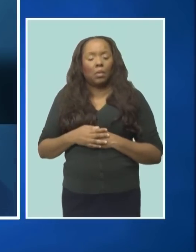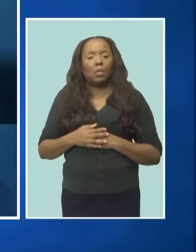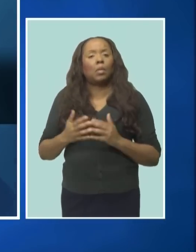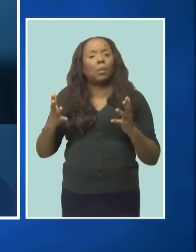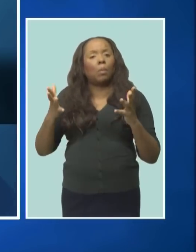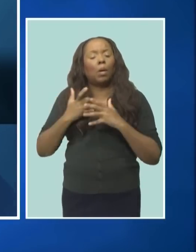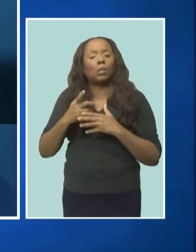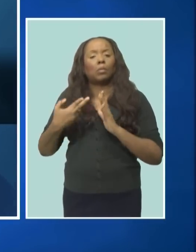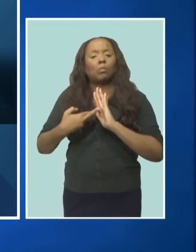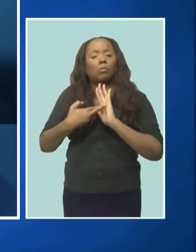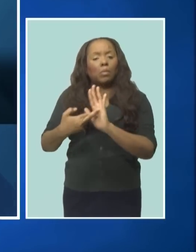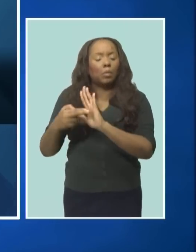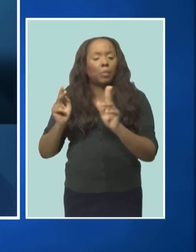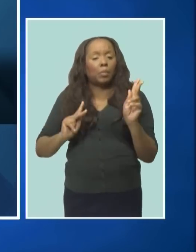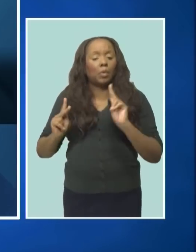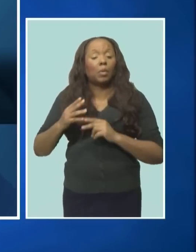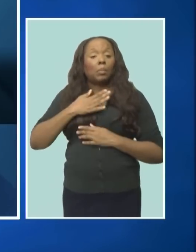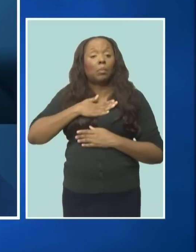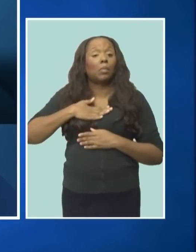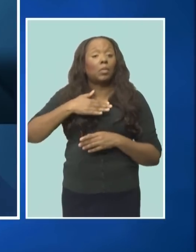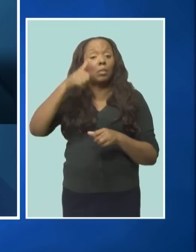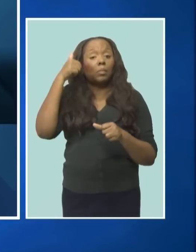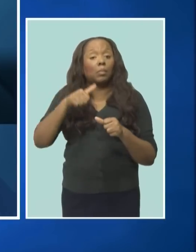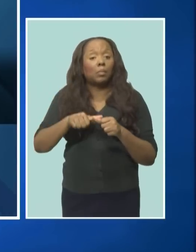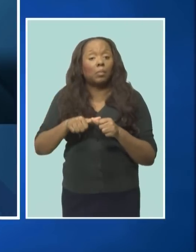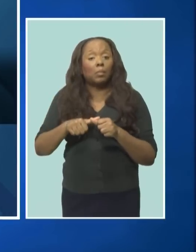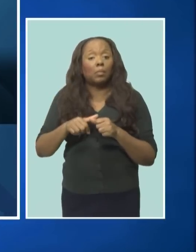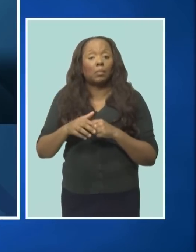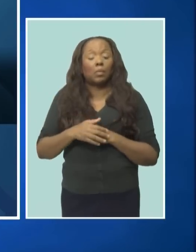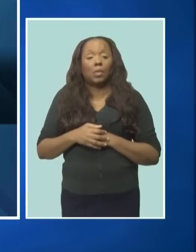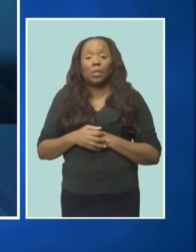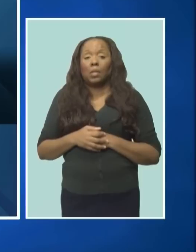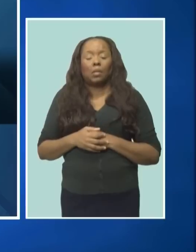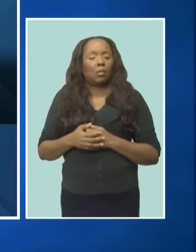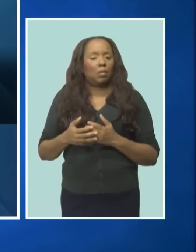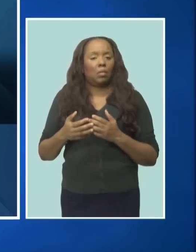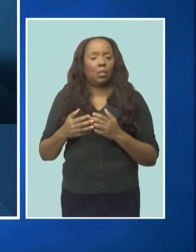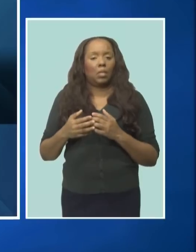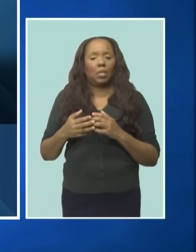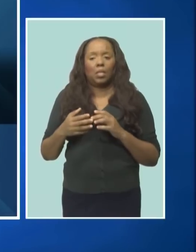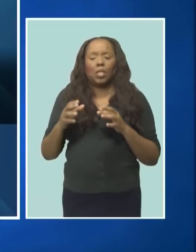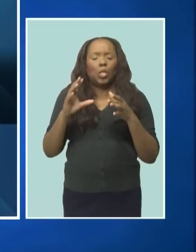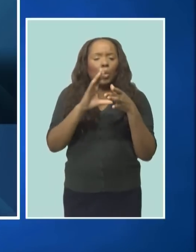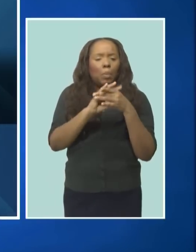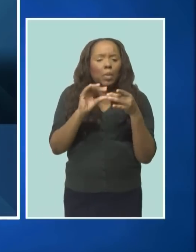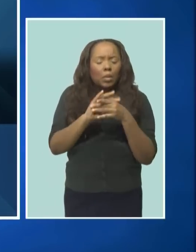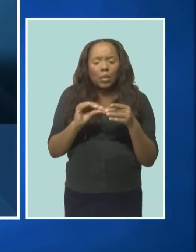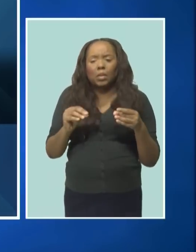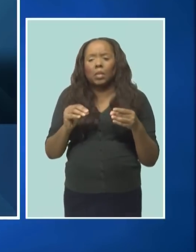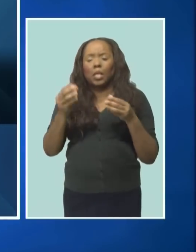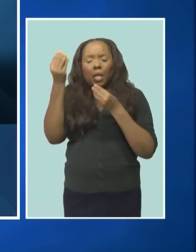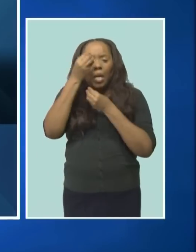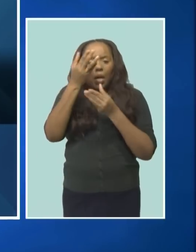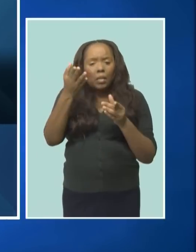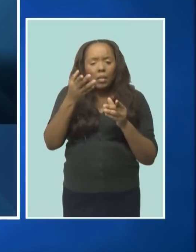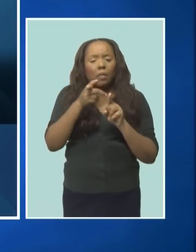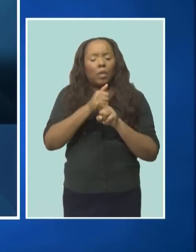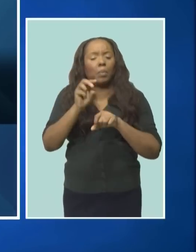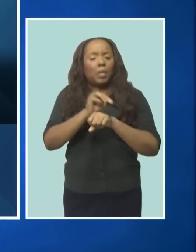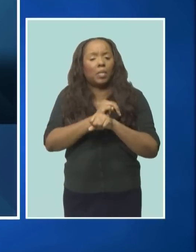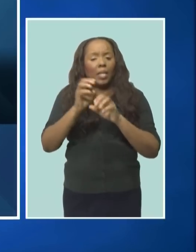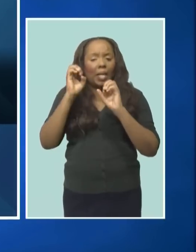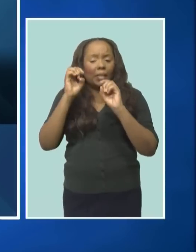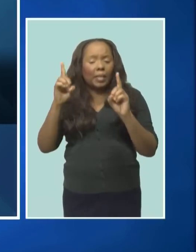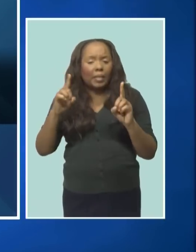mandate. Please note that mixed and conflicting messages from the Ministry of Educational Transformation and the Ministry